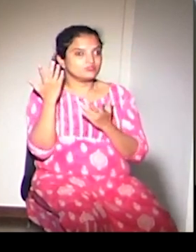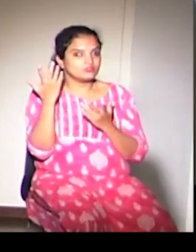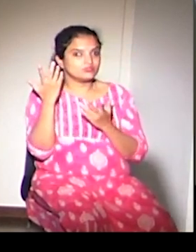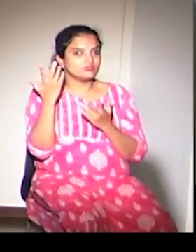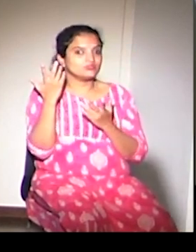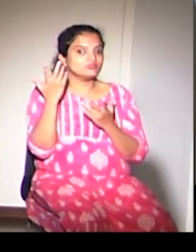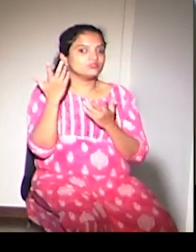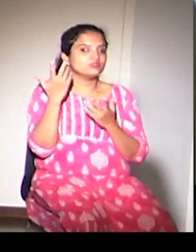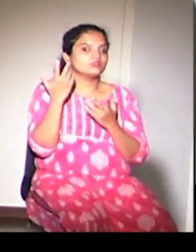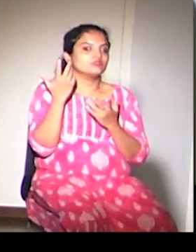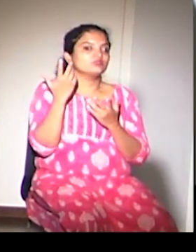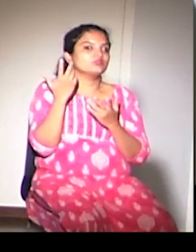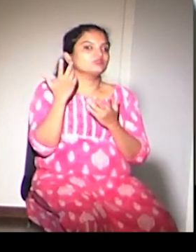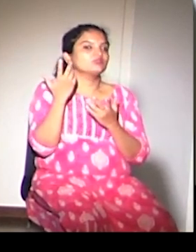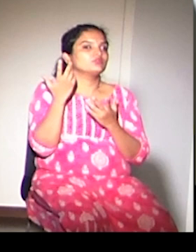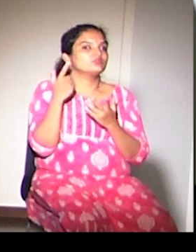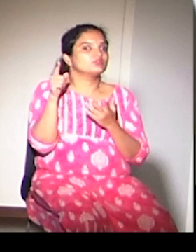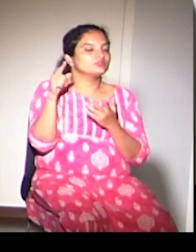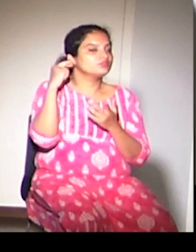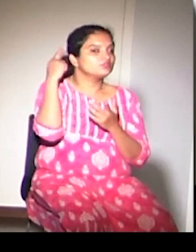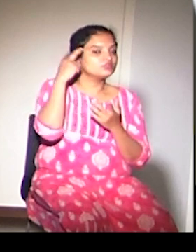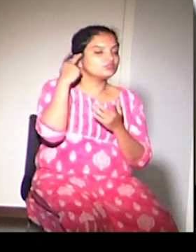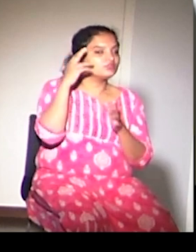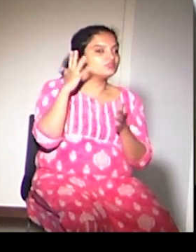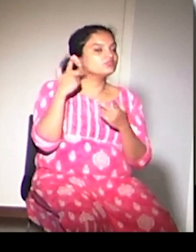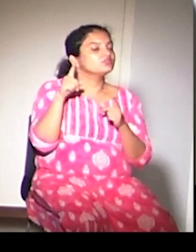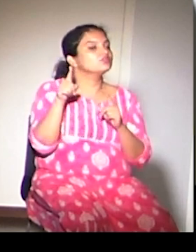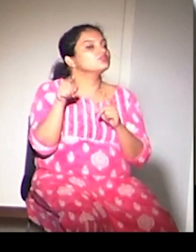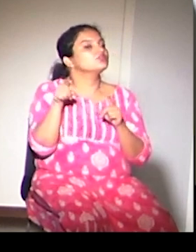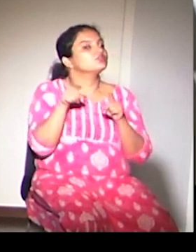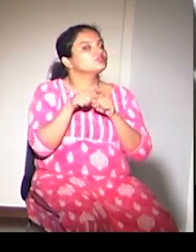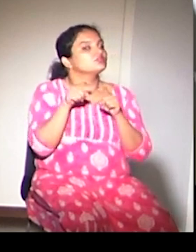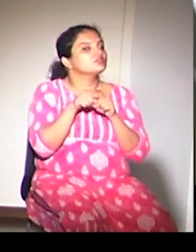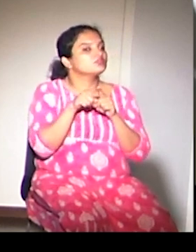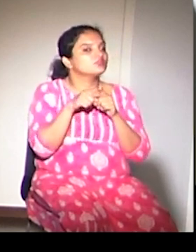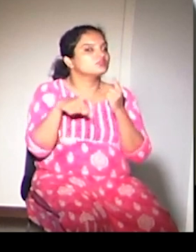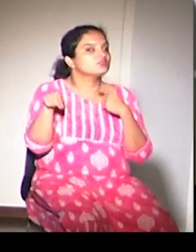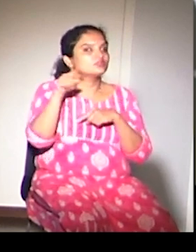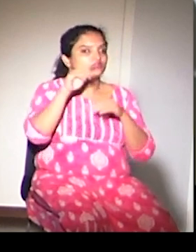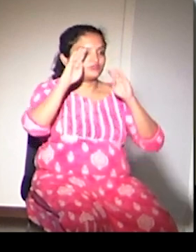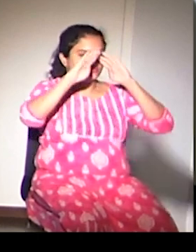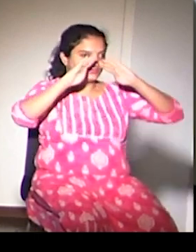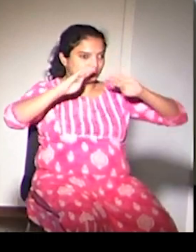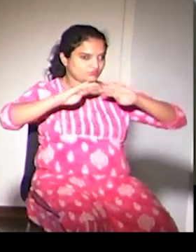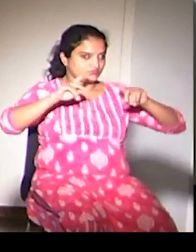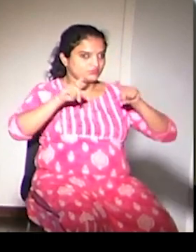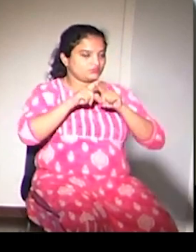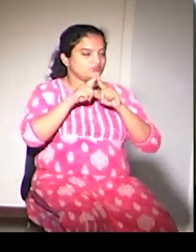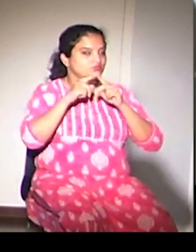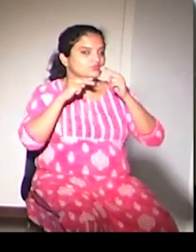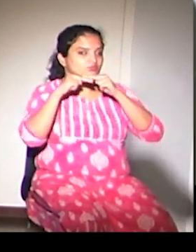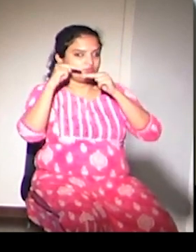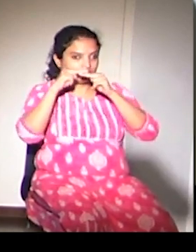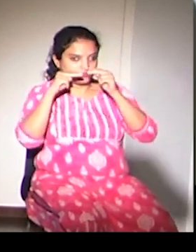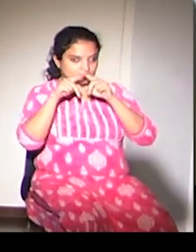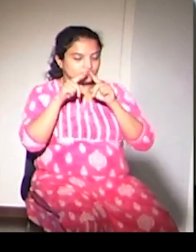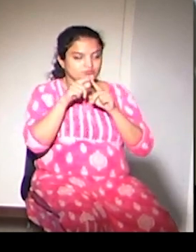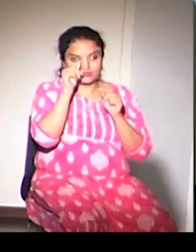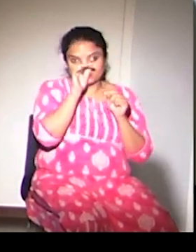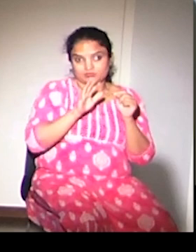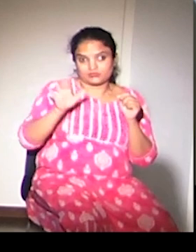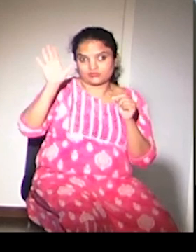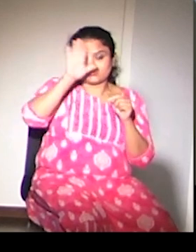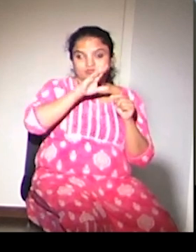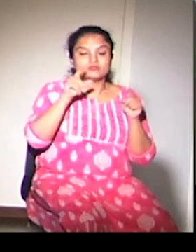course, there is a strong tradition of ceramic tiling of buildings in India, quite